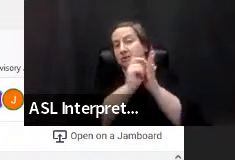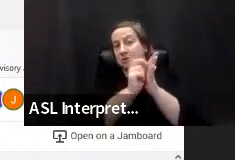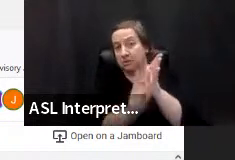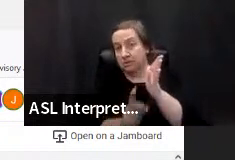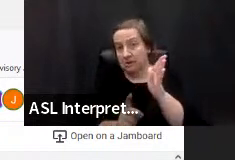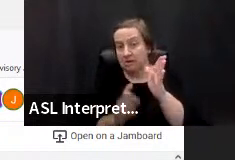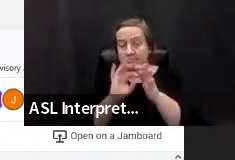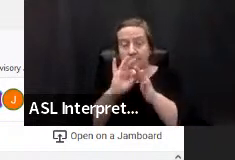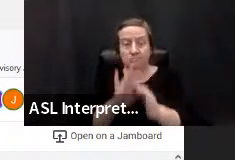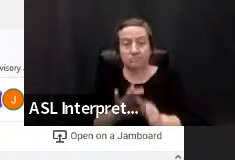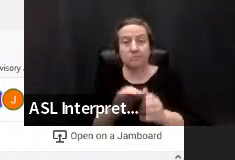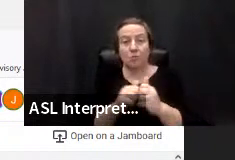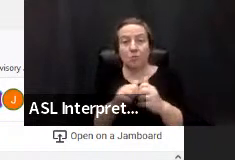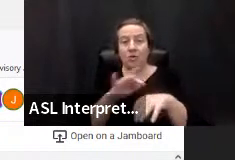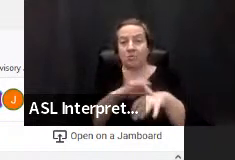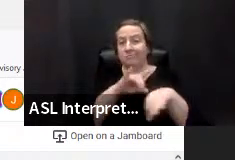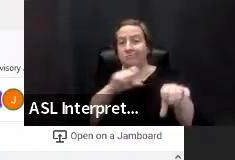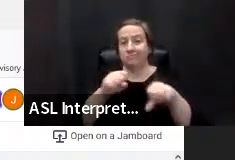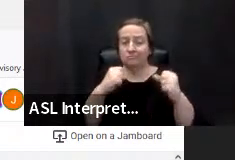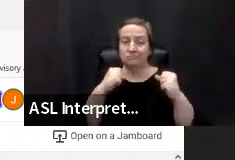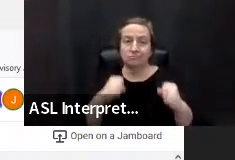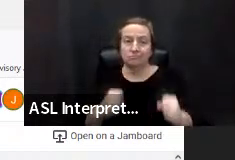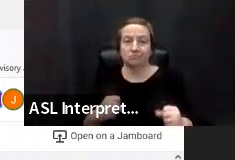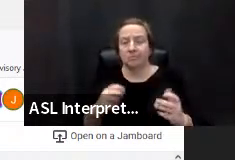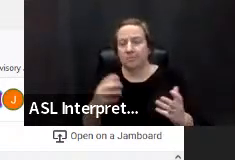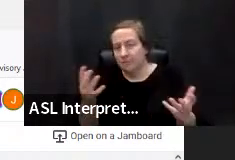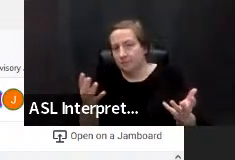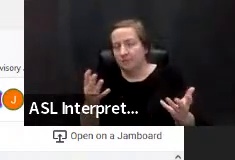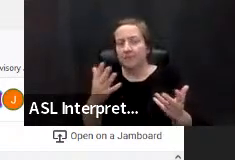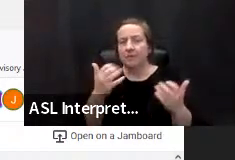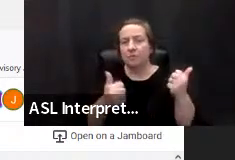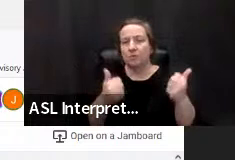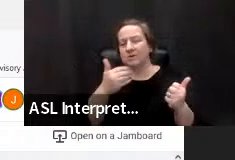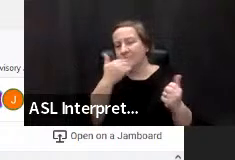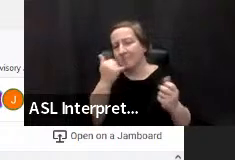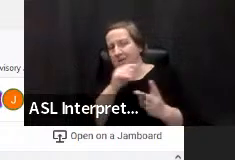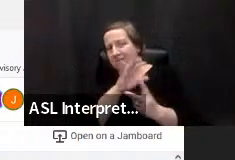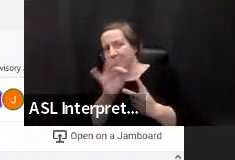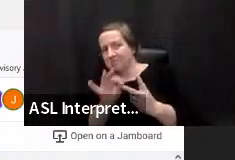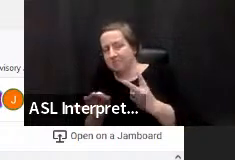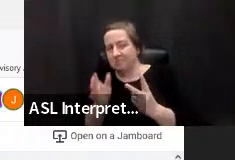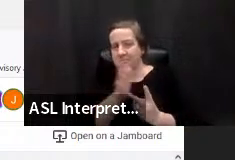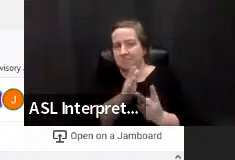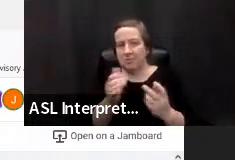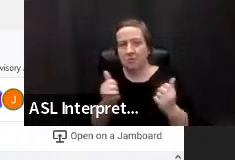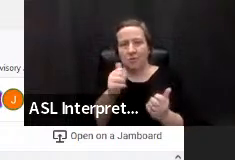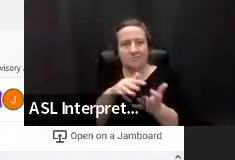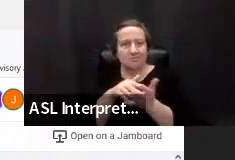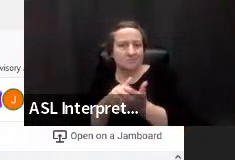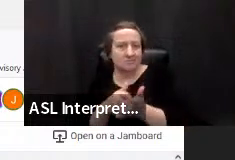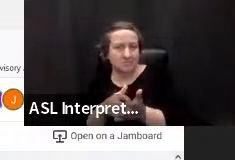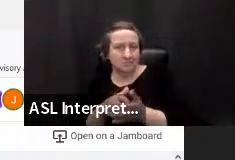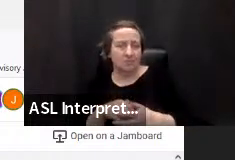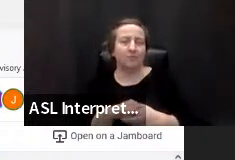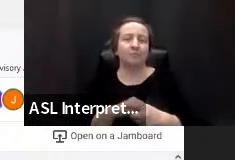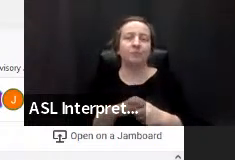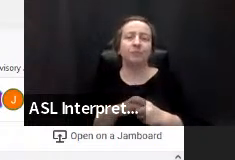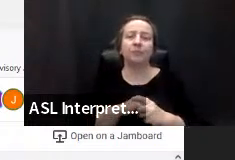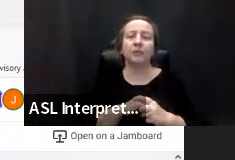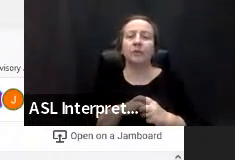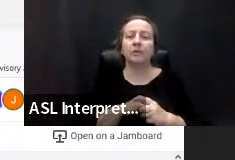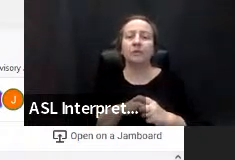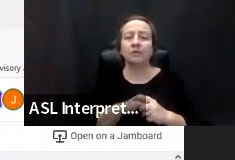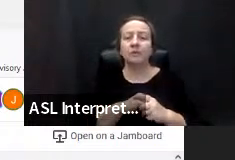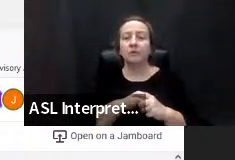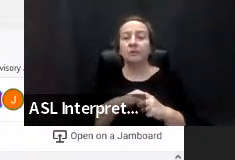of seismic vulnerability and what might be better and what might be not as good. And then, of